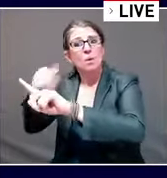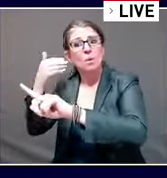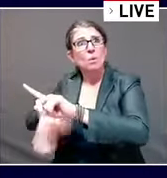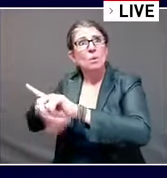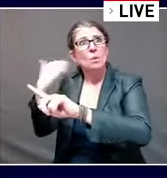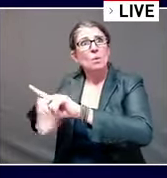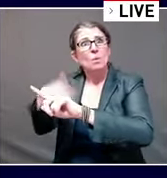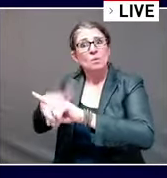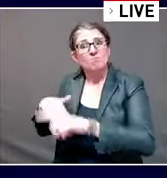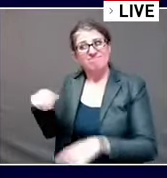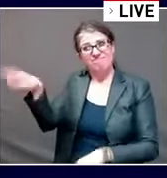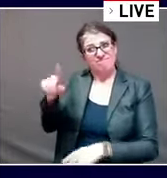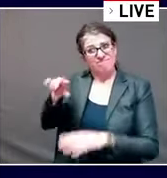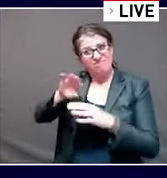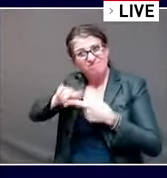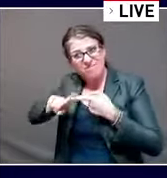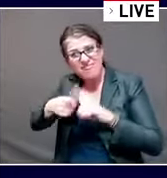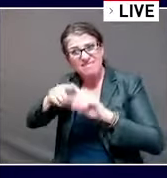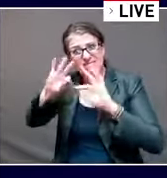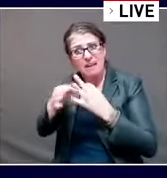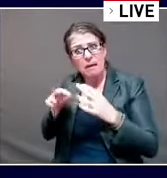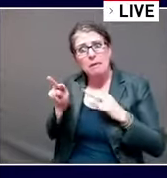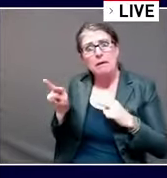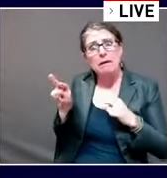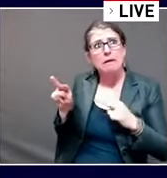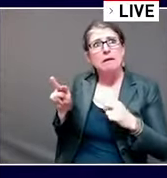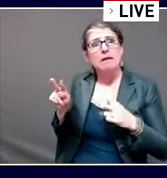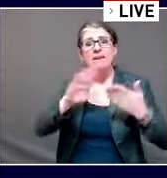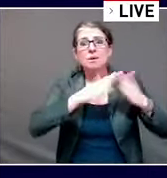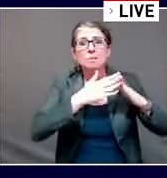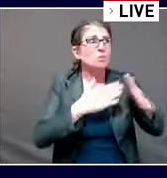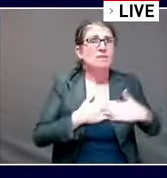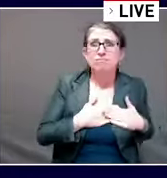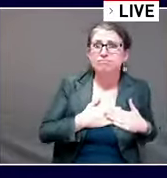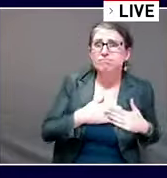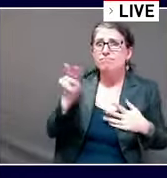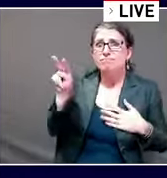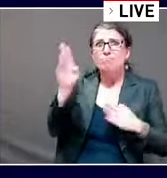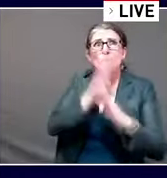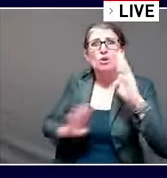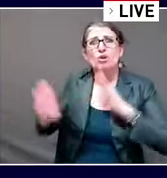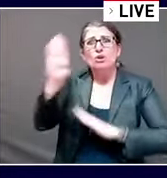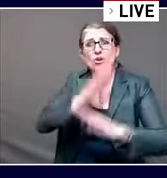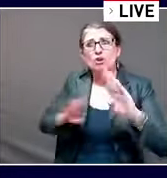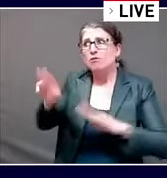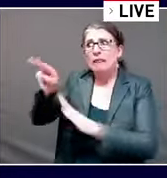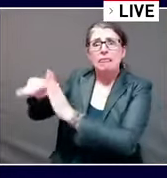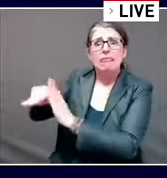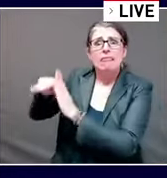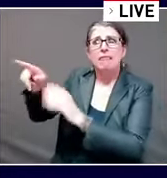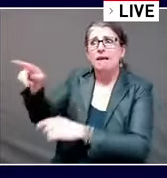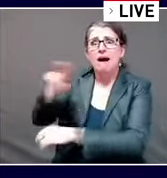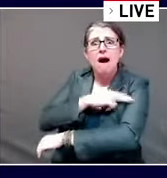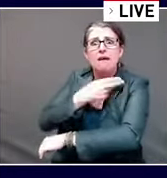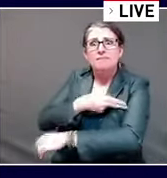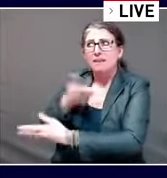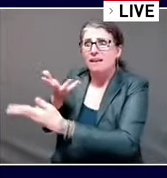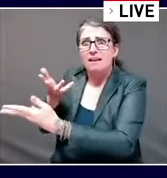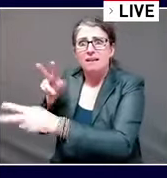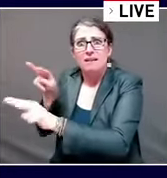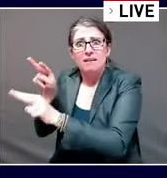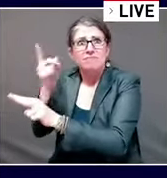worried about their loved ones. I think it's also important to recall that this increase in hospitalizations has an effect